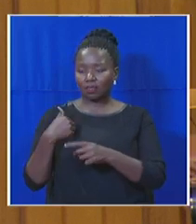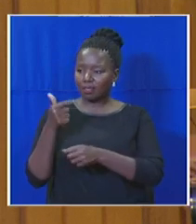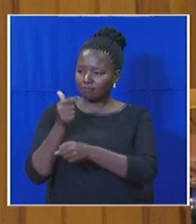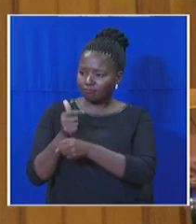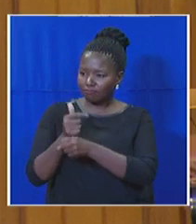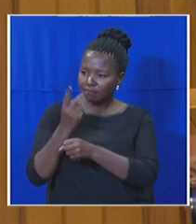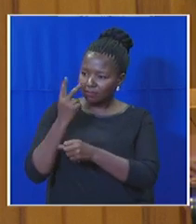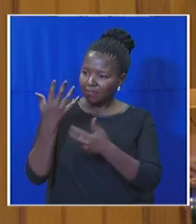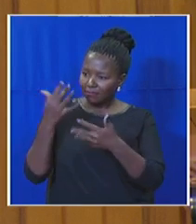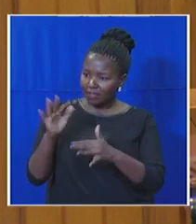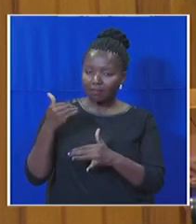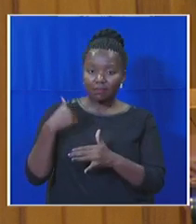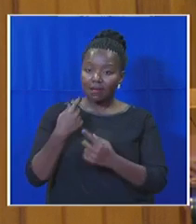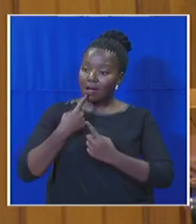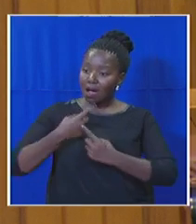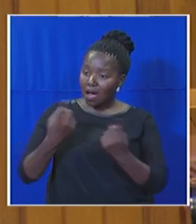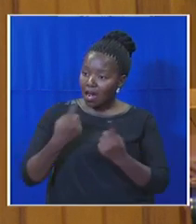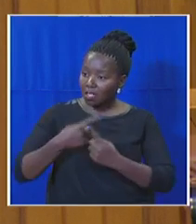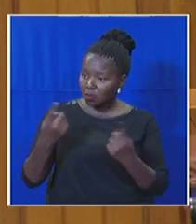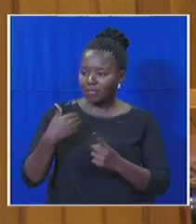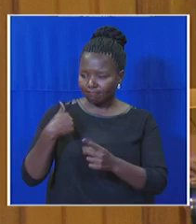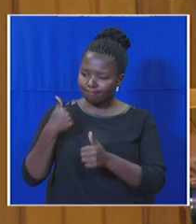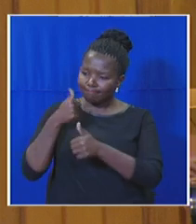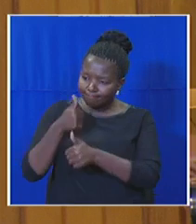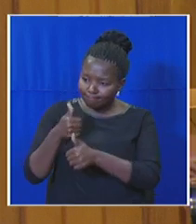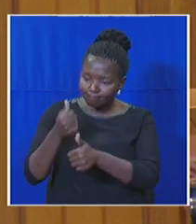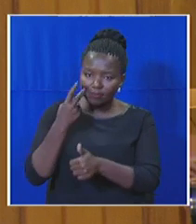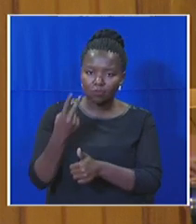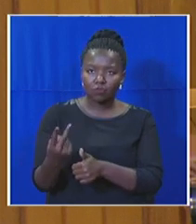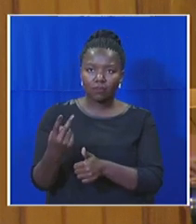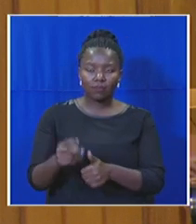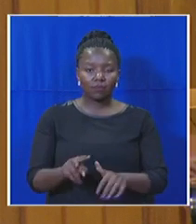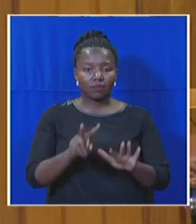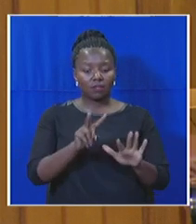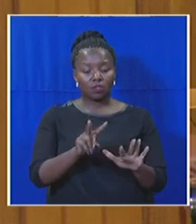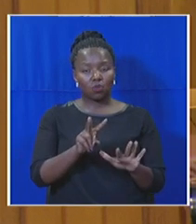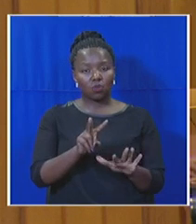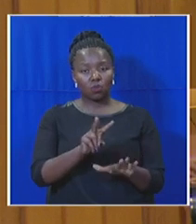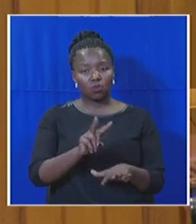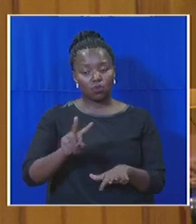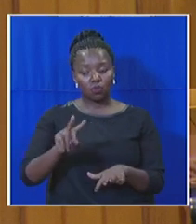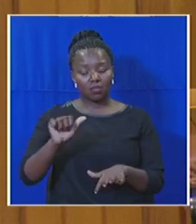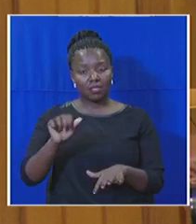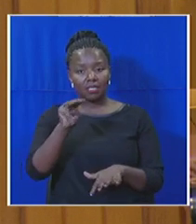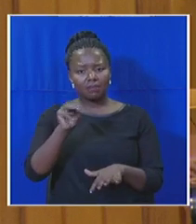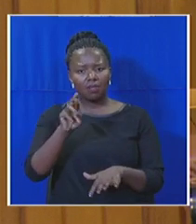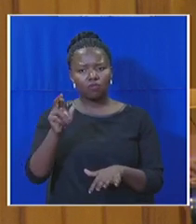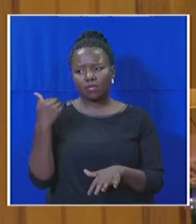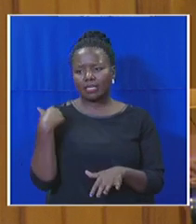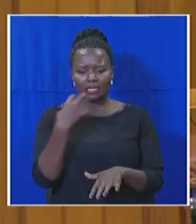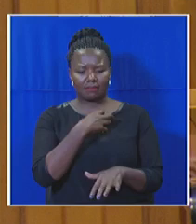all announcements since last week. The 226 million rand announced by Minister Zokwana will